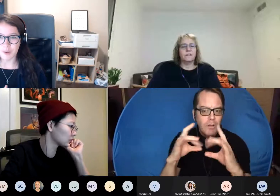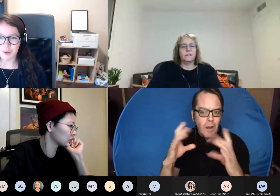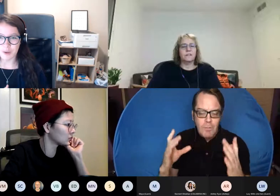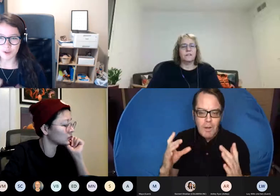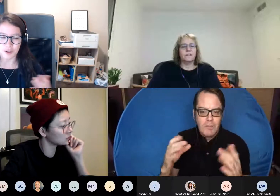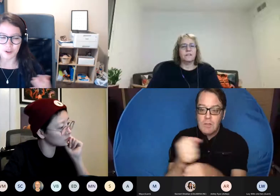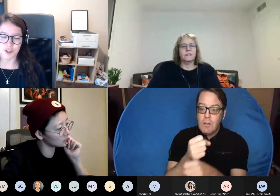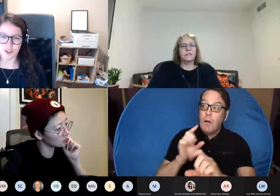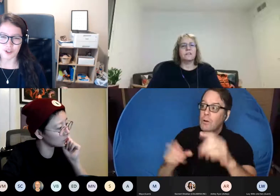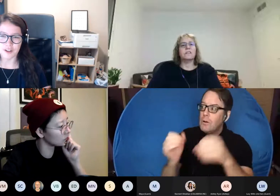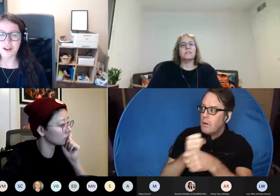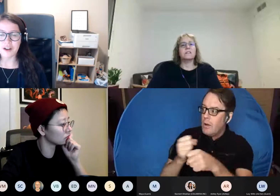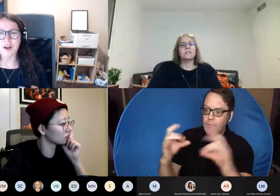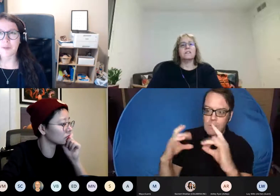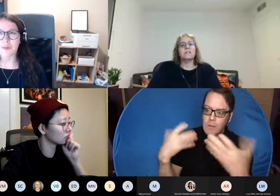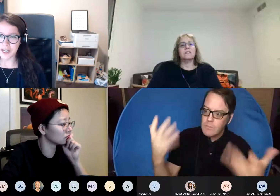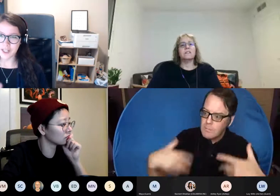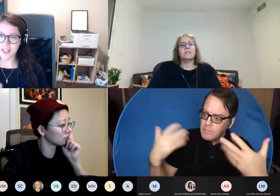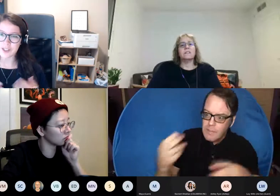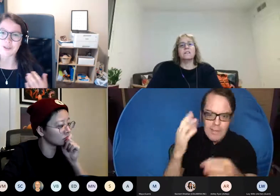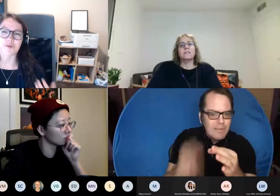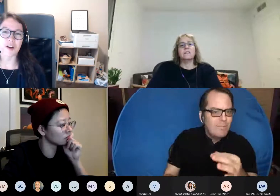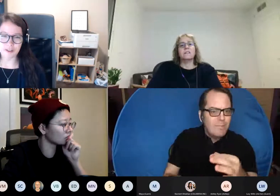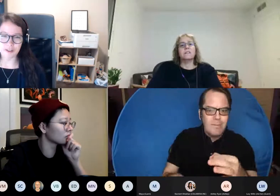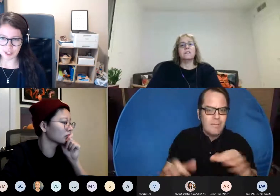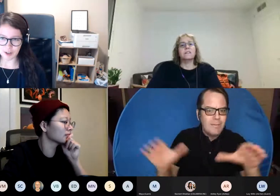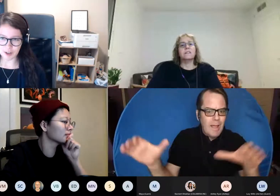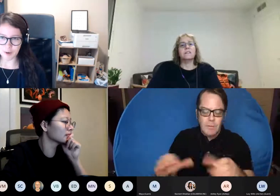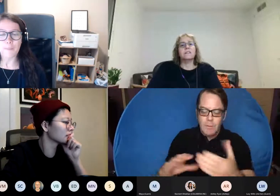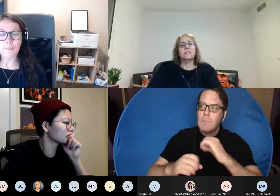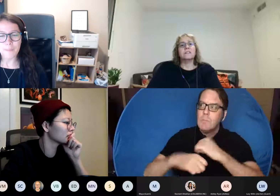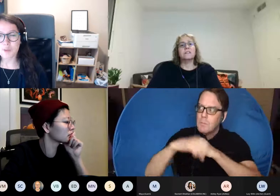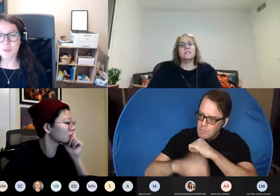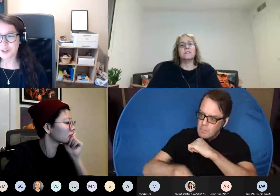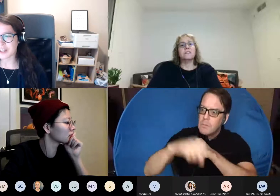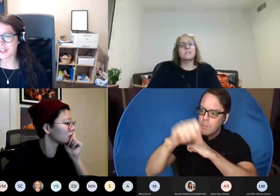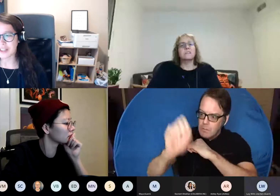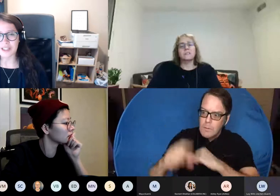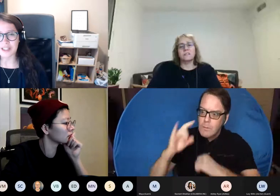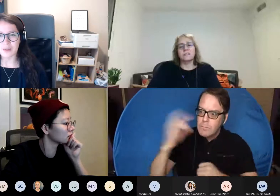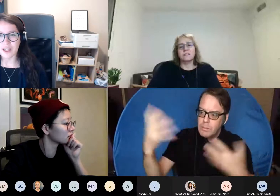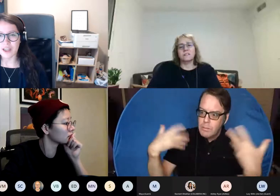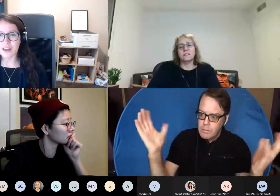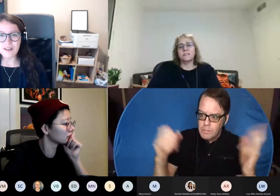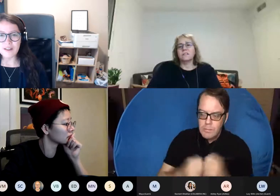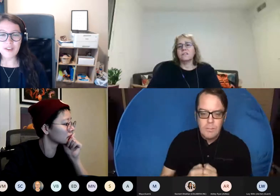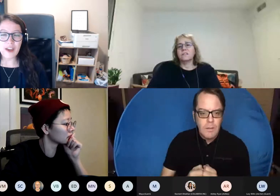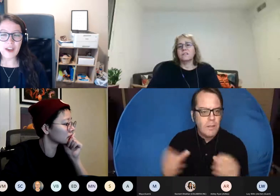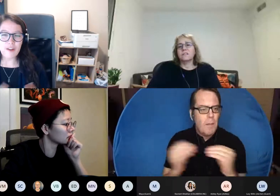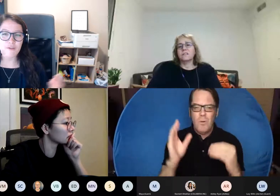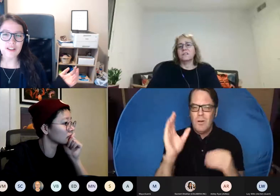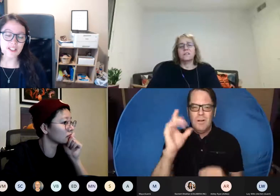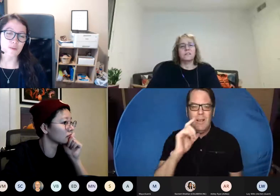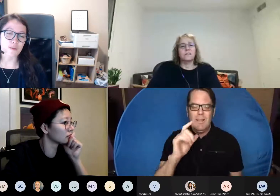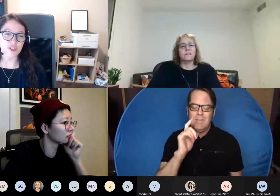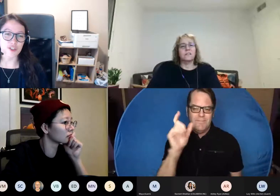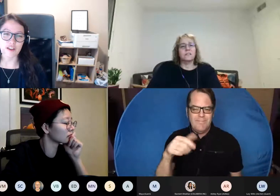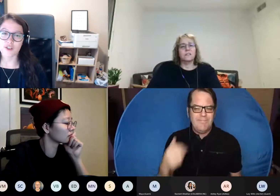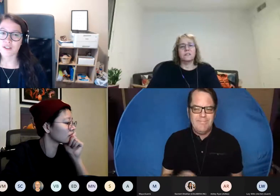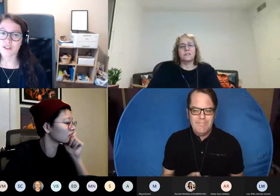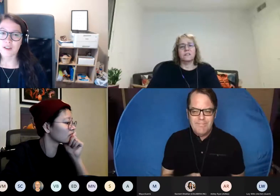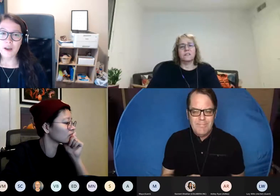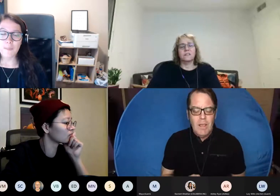task turn into a much larger, complicated, drawn-out scenario, much more so than it needed to be. And they have faced